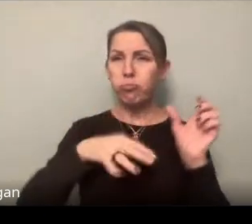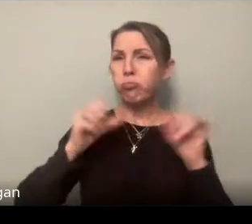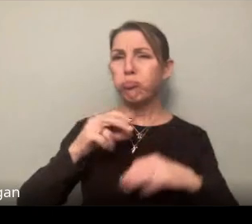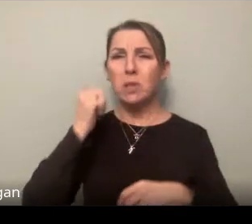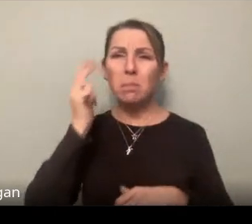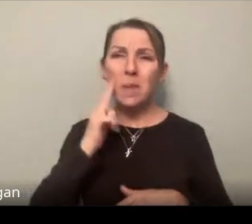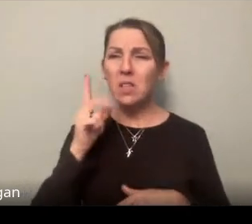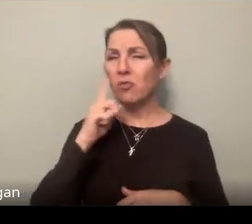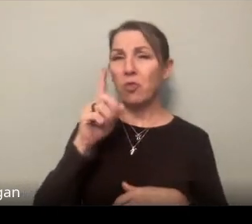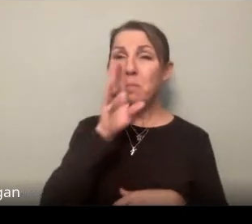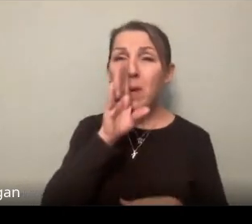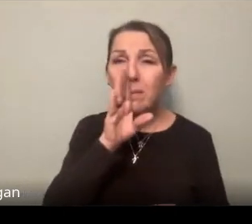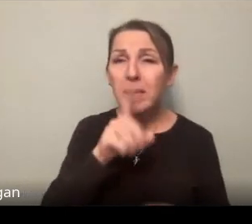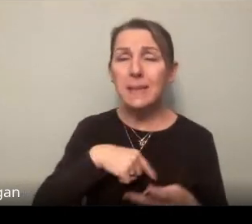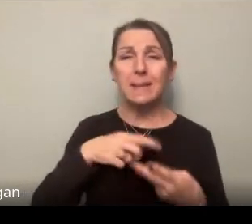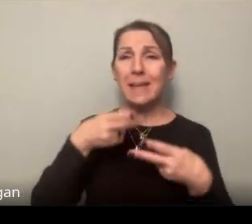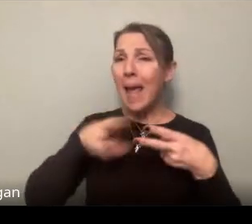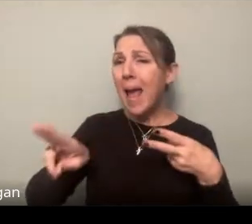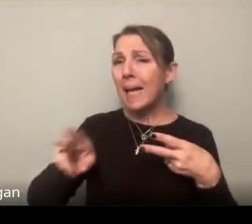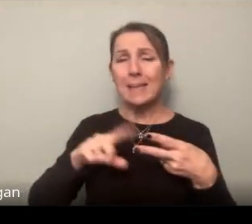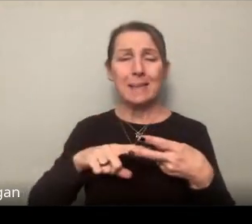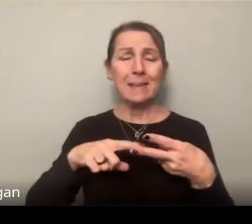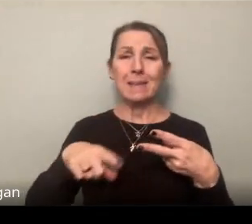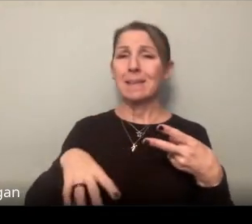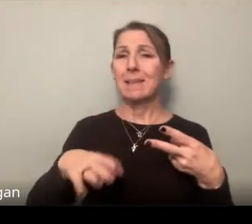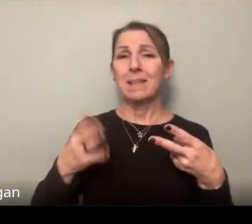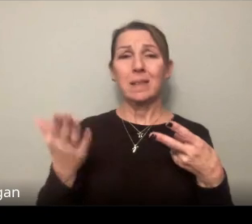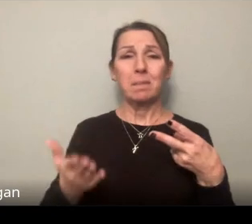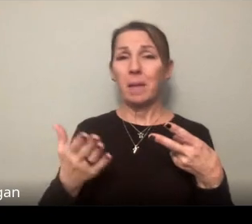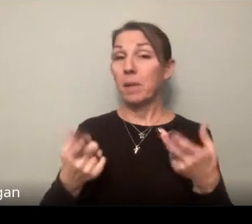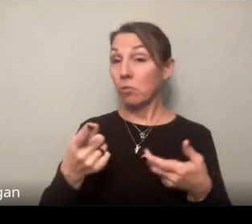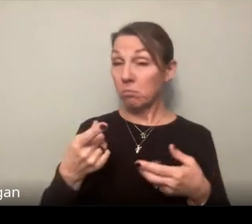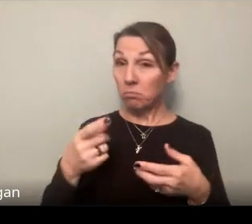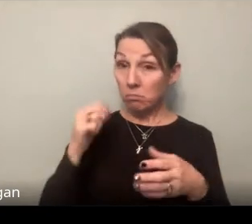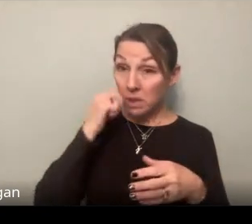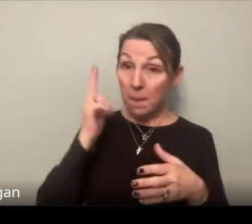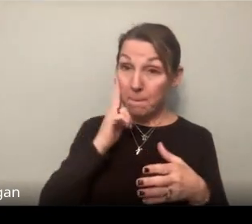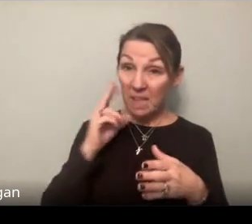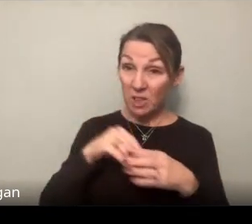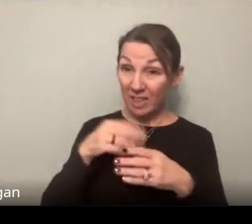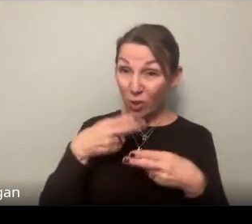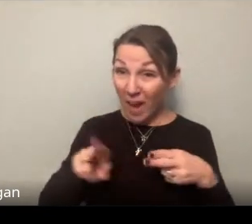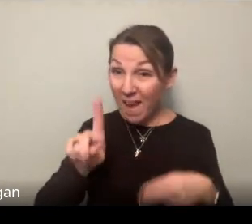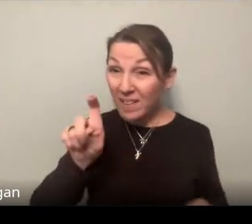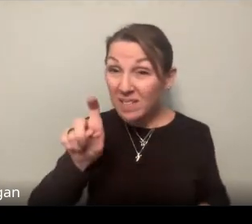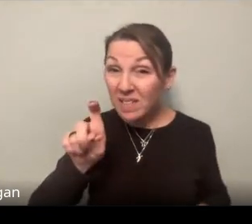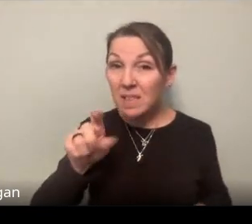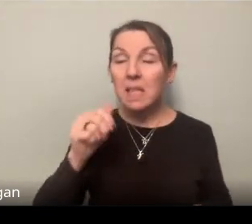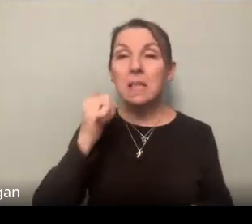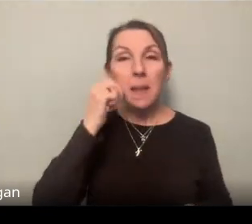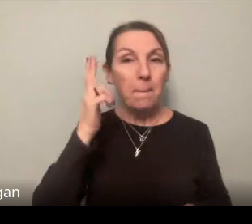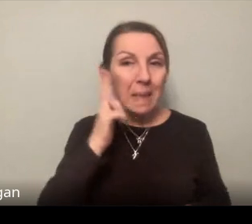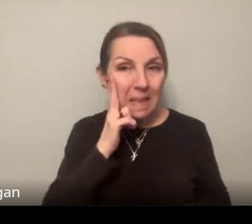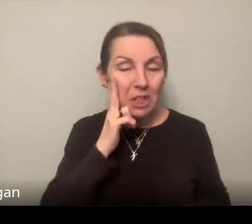for breakfast, I like put it in my eggs. I mean, a little gourmet. Have you ever put spinach in your eggs? Spinach, feta, and tomato is